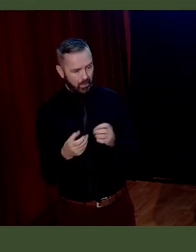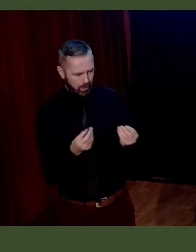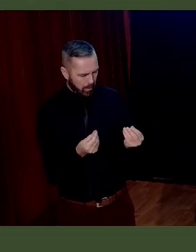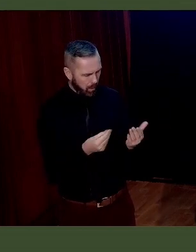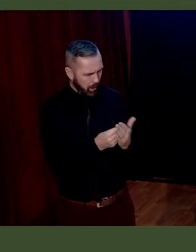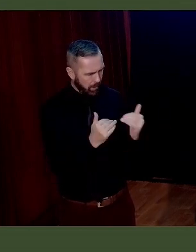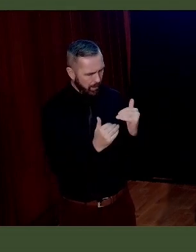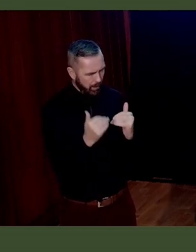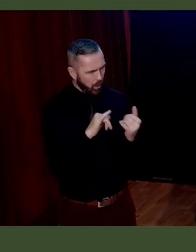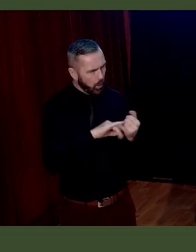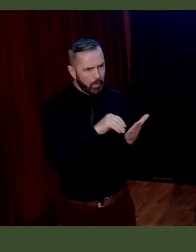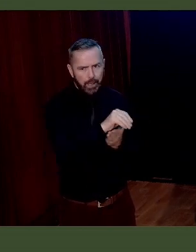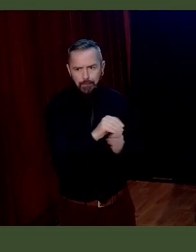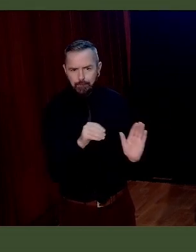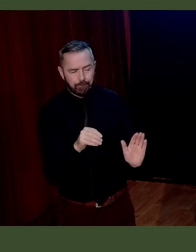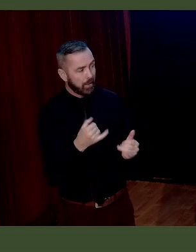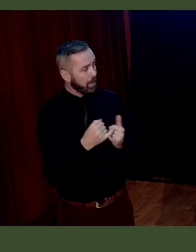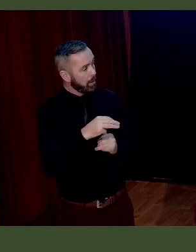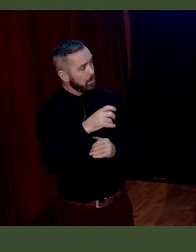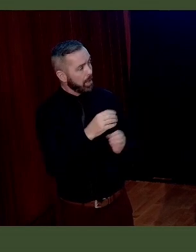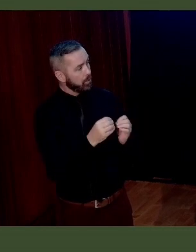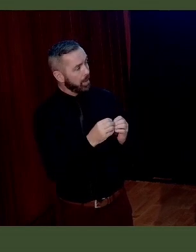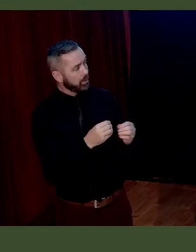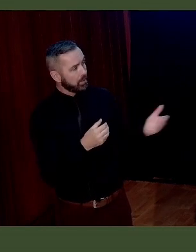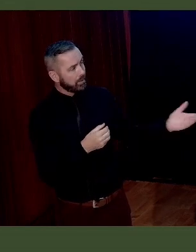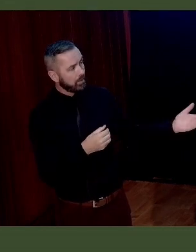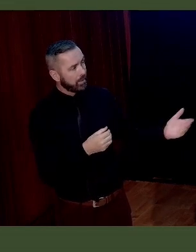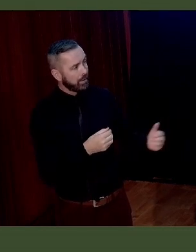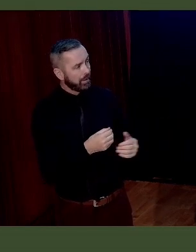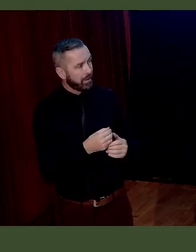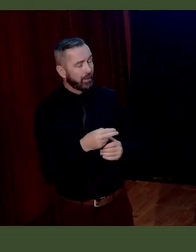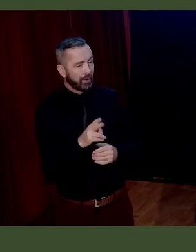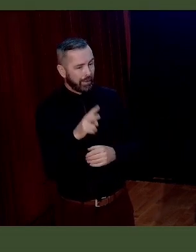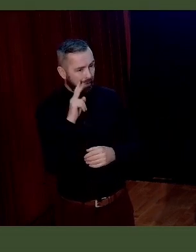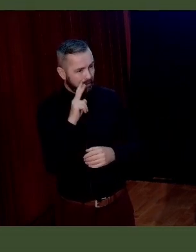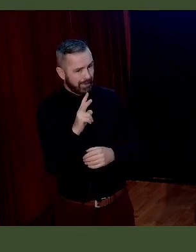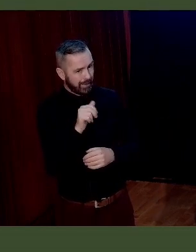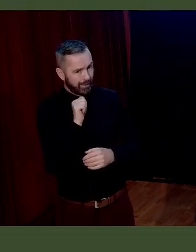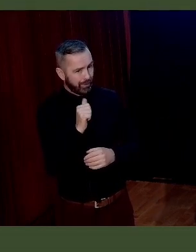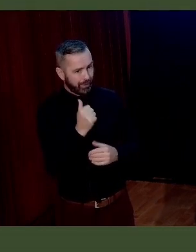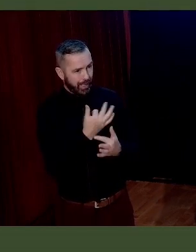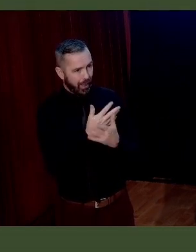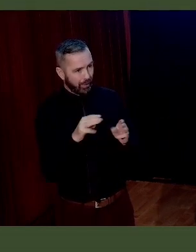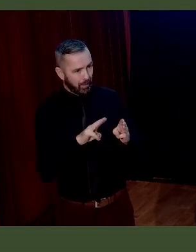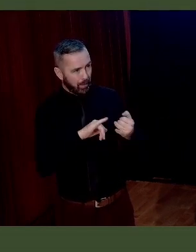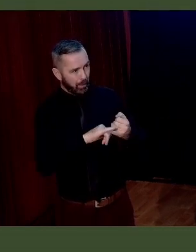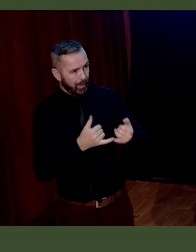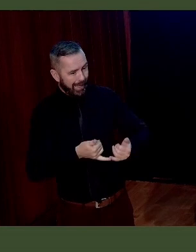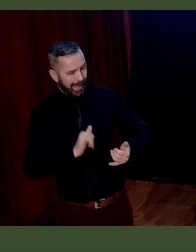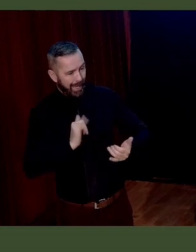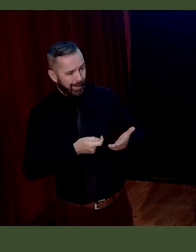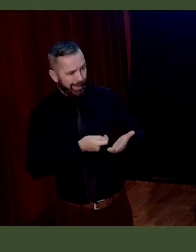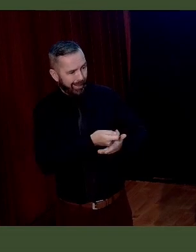to have to be met by somebody. And as Mary very cogently said to us, you can see that there weren't many somebodies out there who